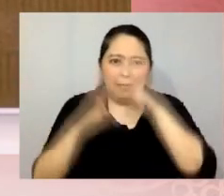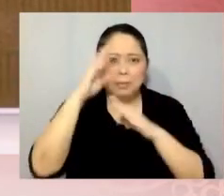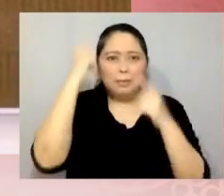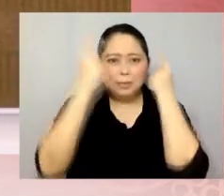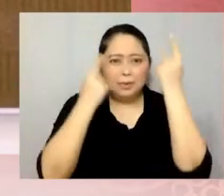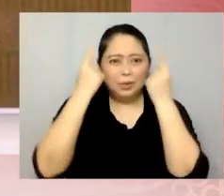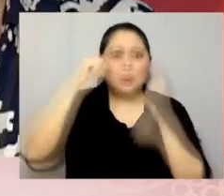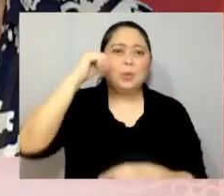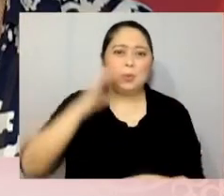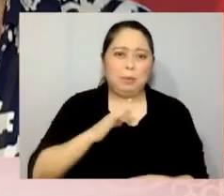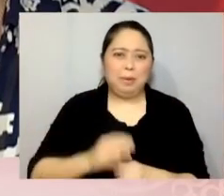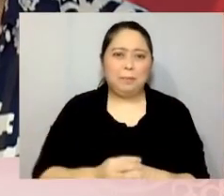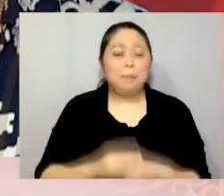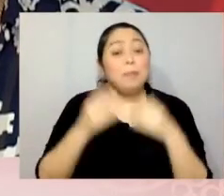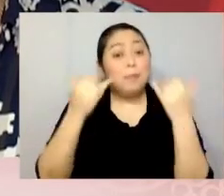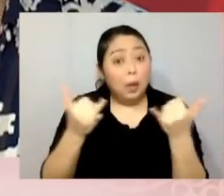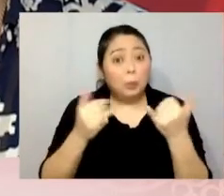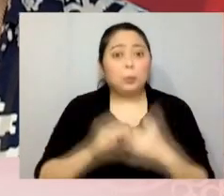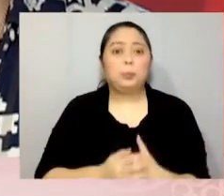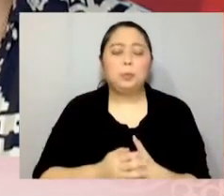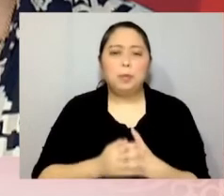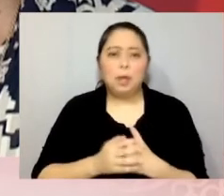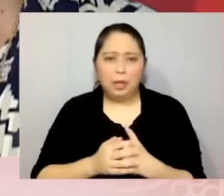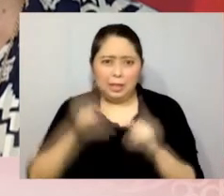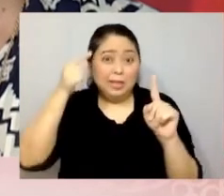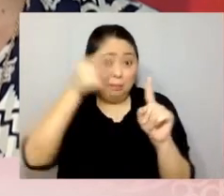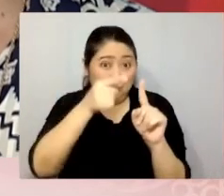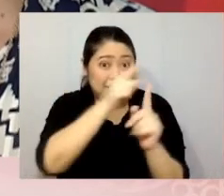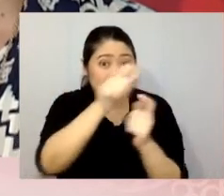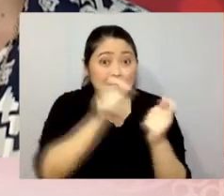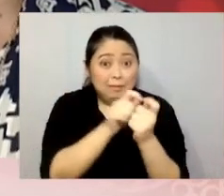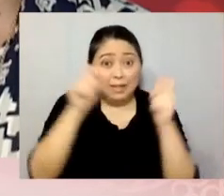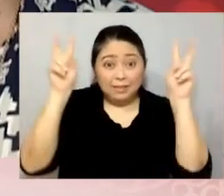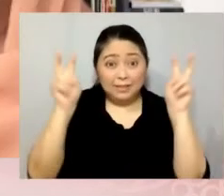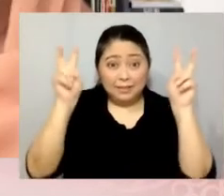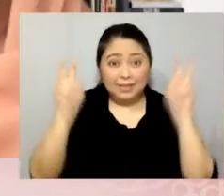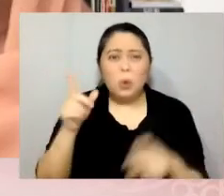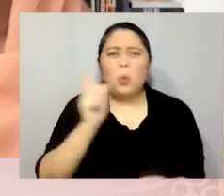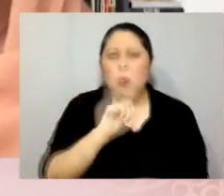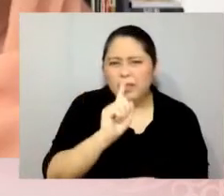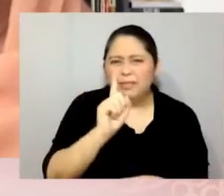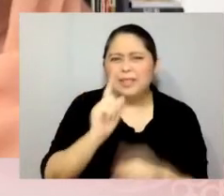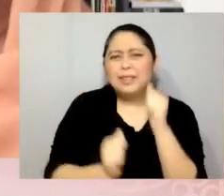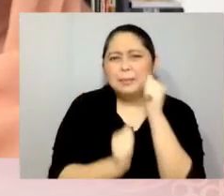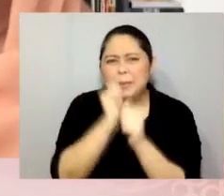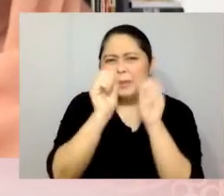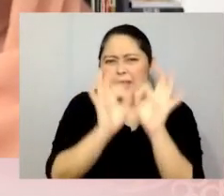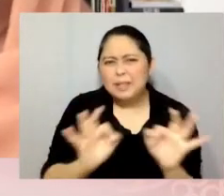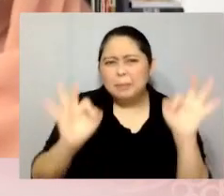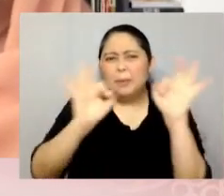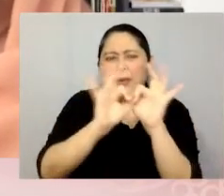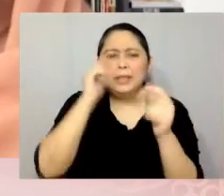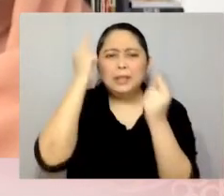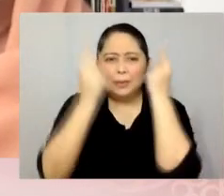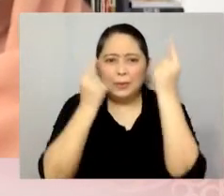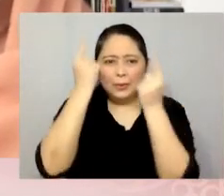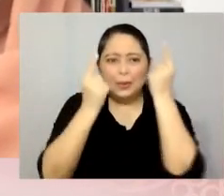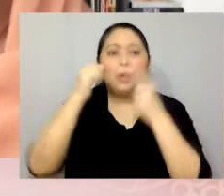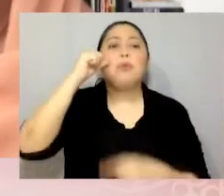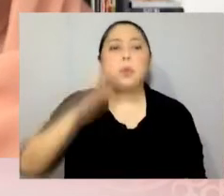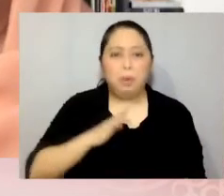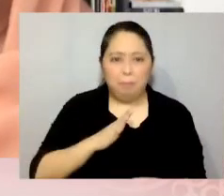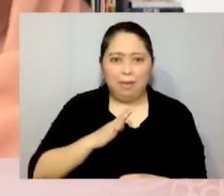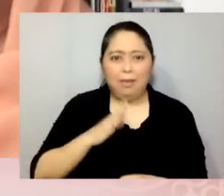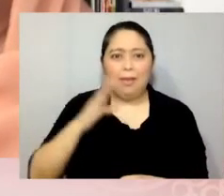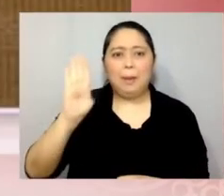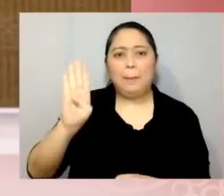be specific. Attorney Liza and Riza, perhaps you can share with us, what are the top three concerns of women